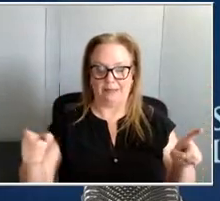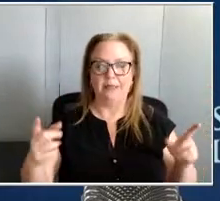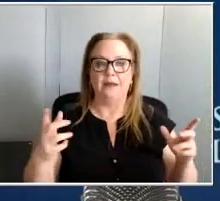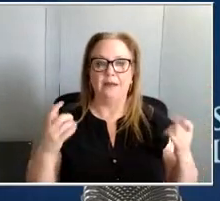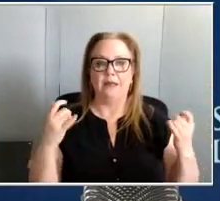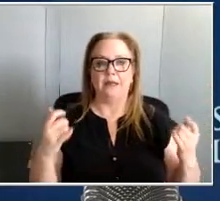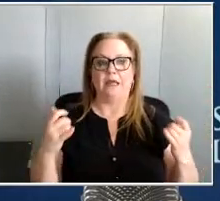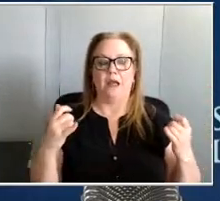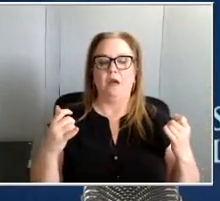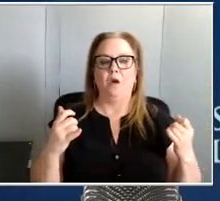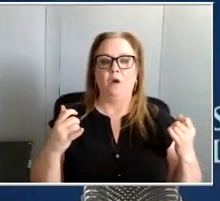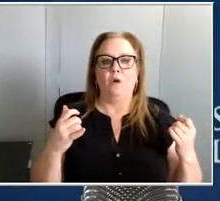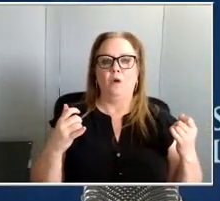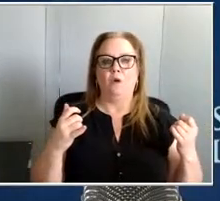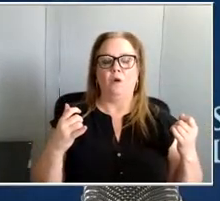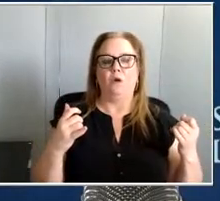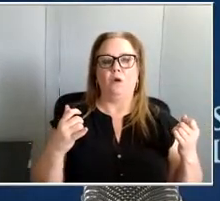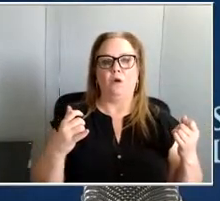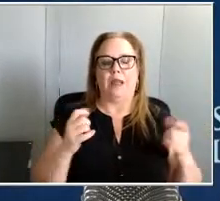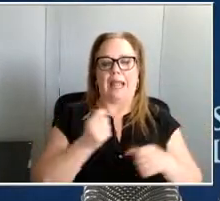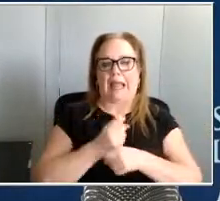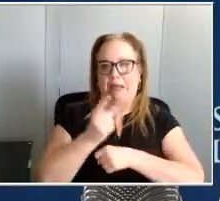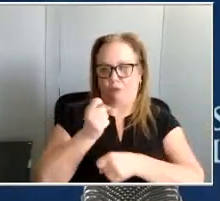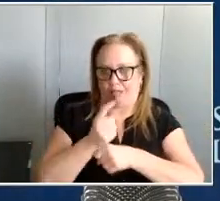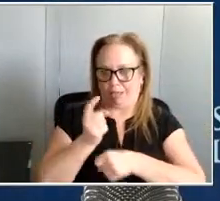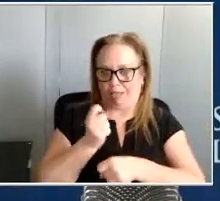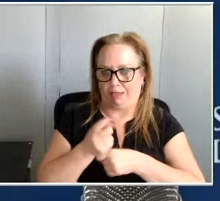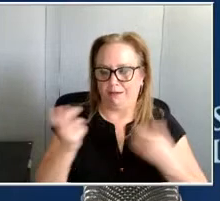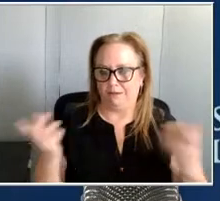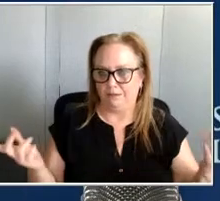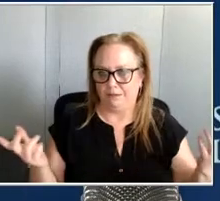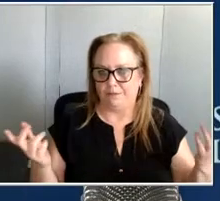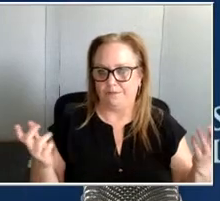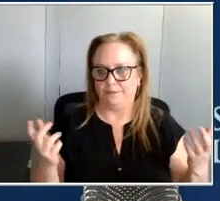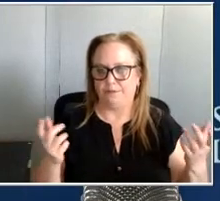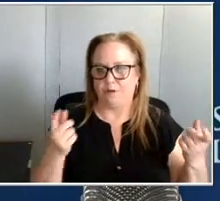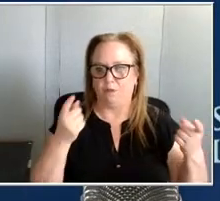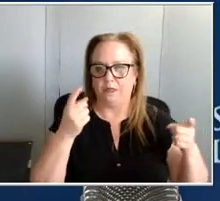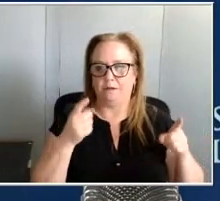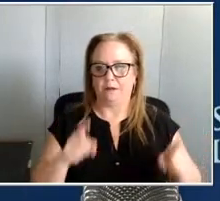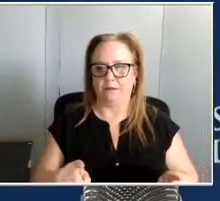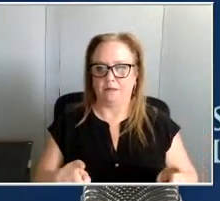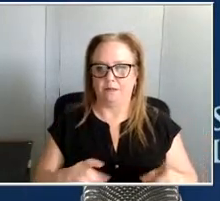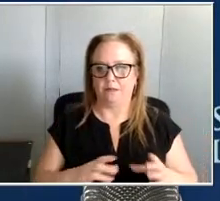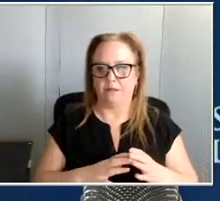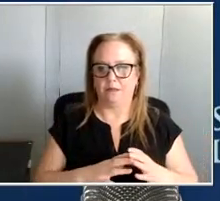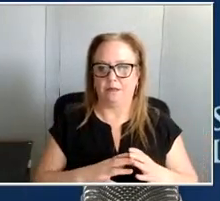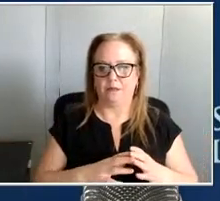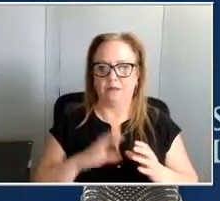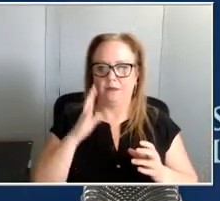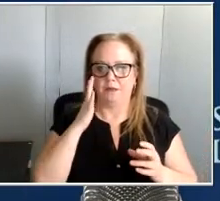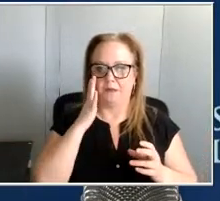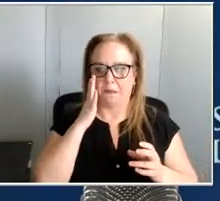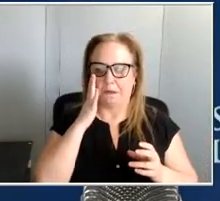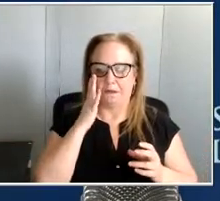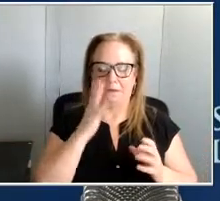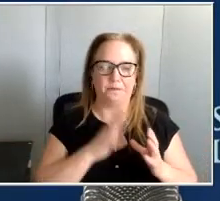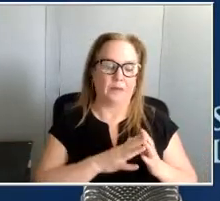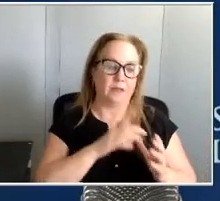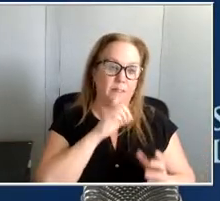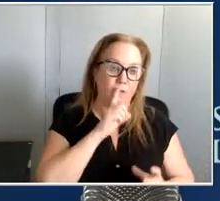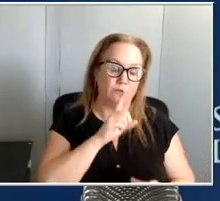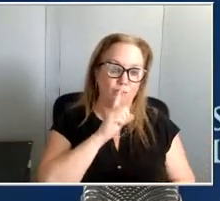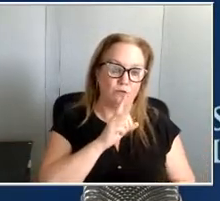it going to be like on an annual basis, and what happens if one of these variants gets worse. One of the things that I think is true, Hawk, comment on